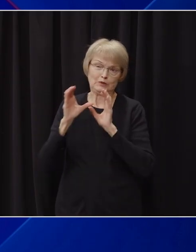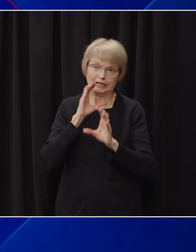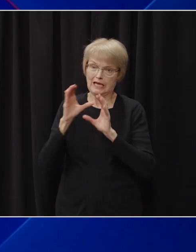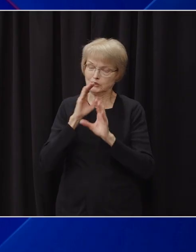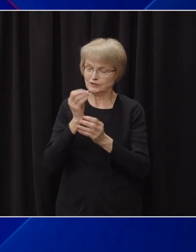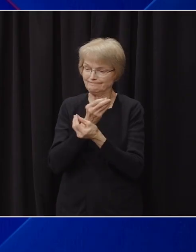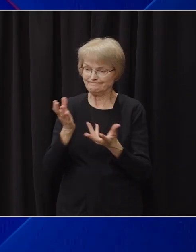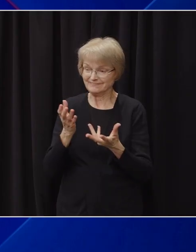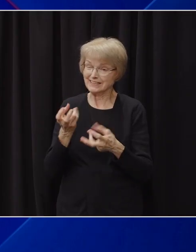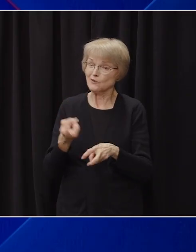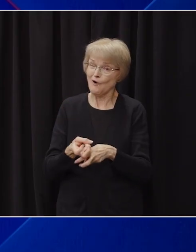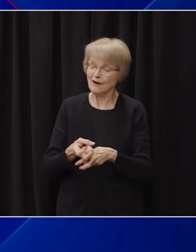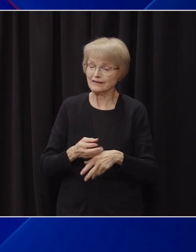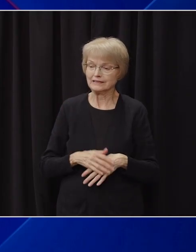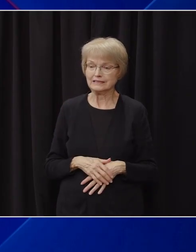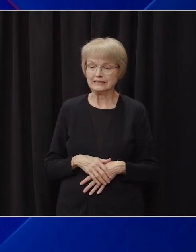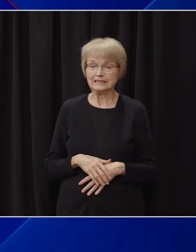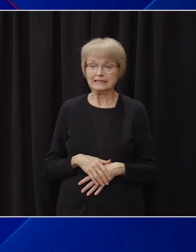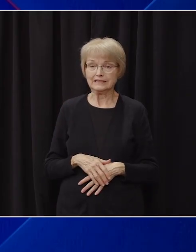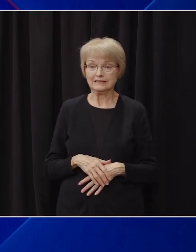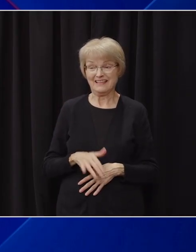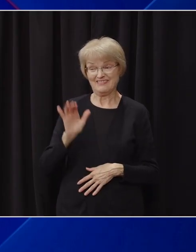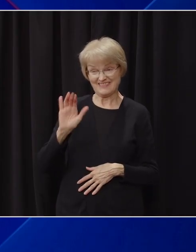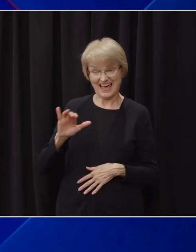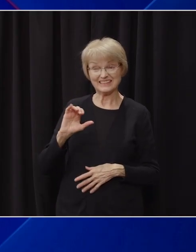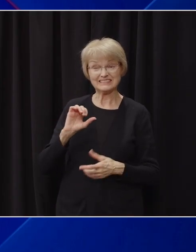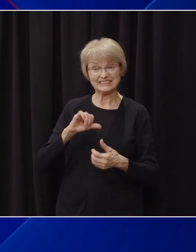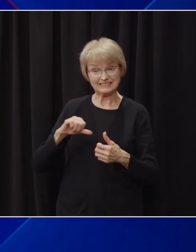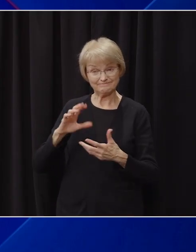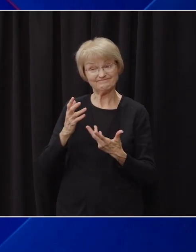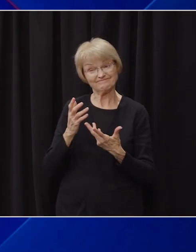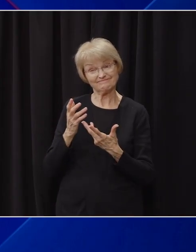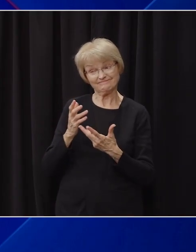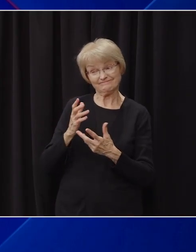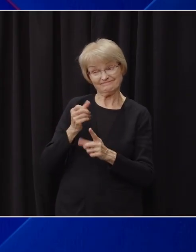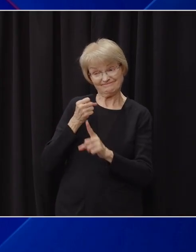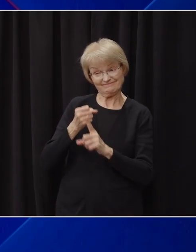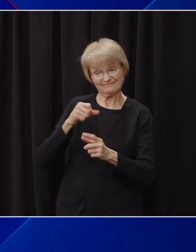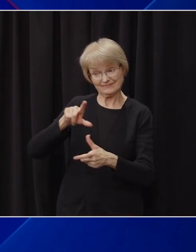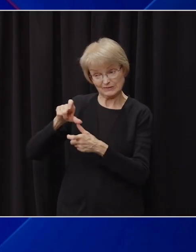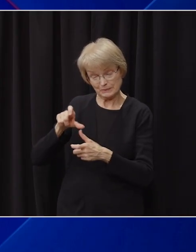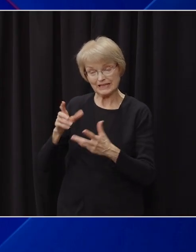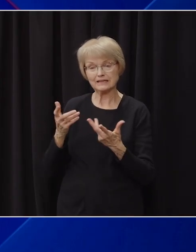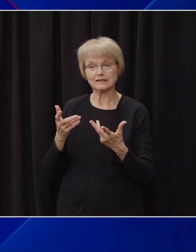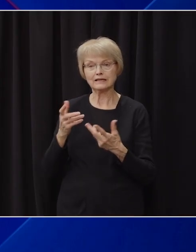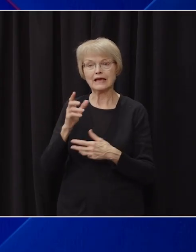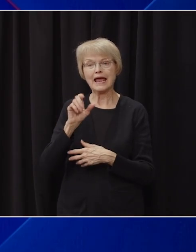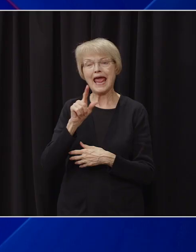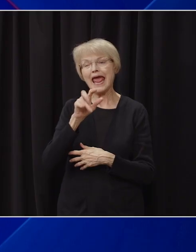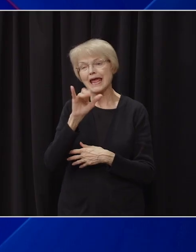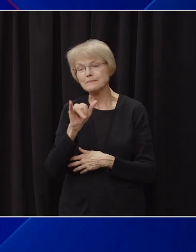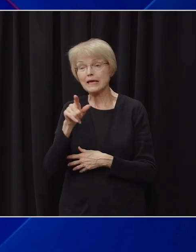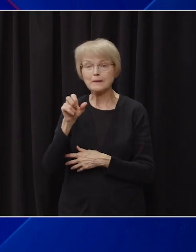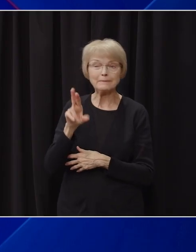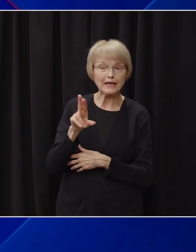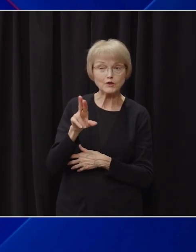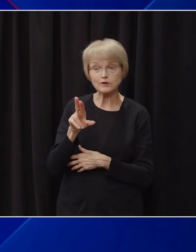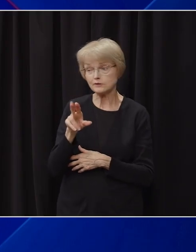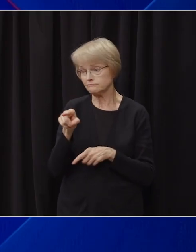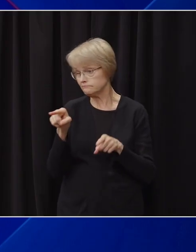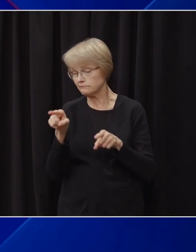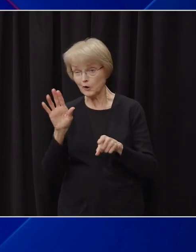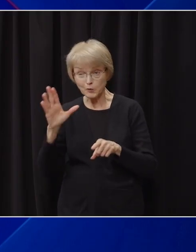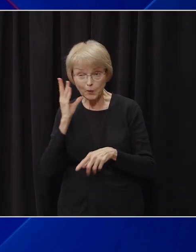always hard in a situation like that. So I think maybe Amy or Peter, if you could talk about maybe